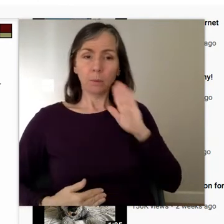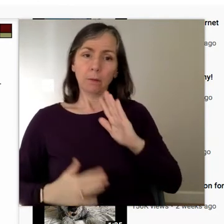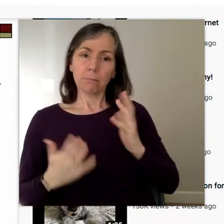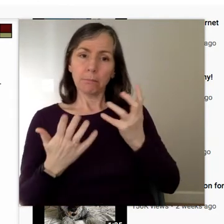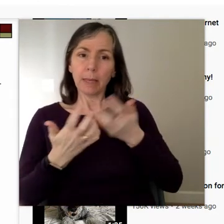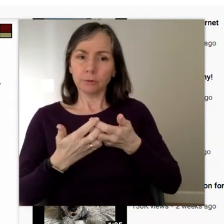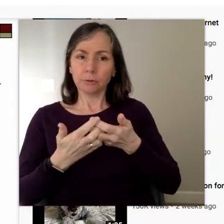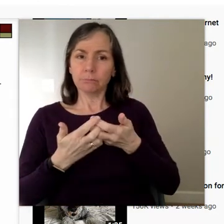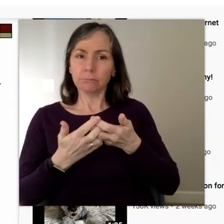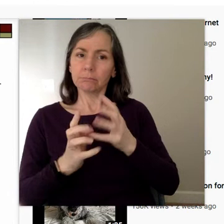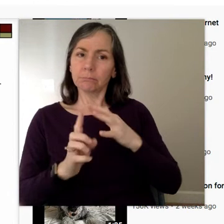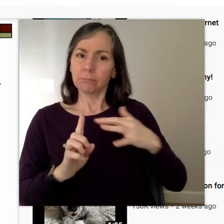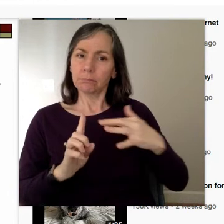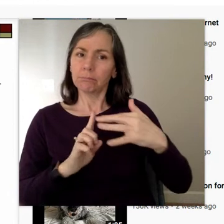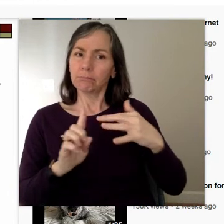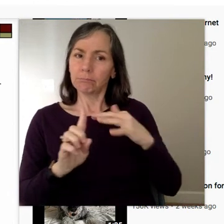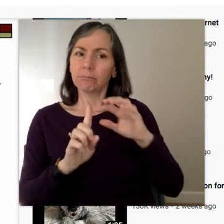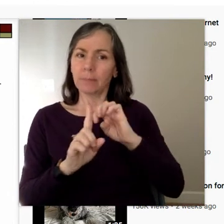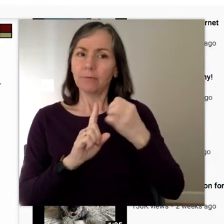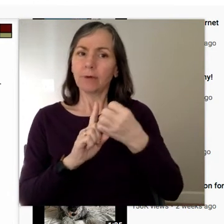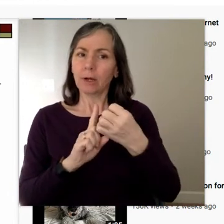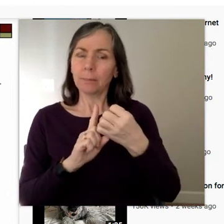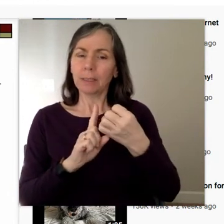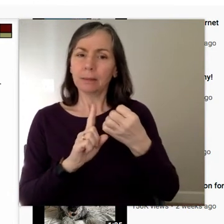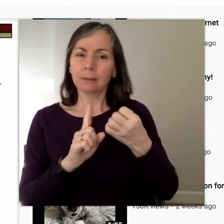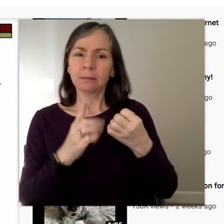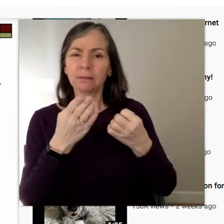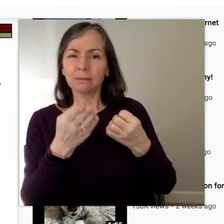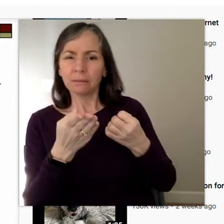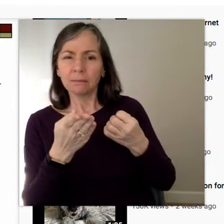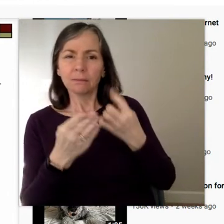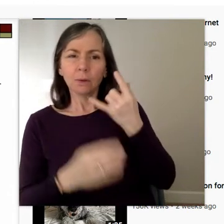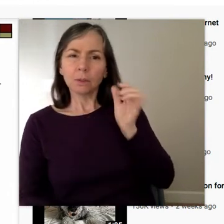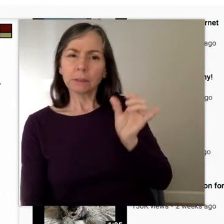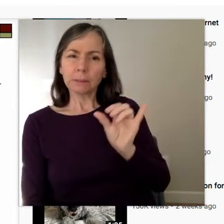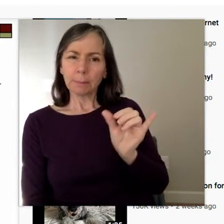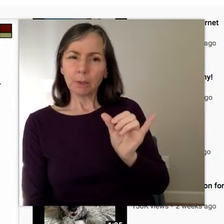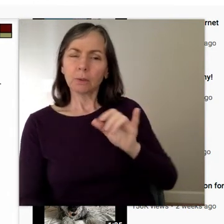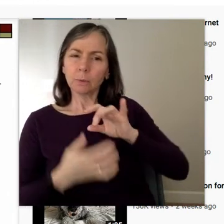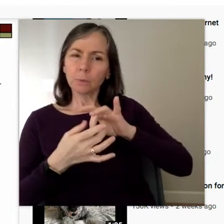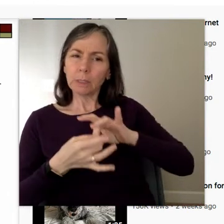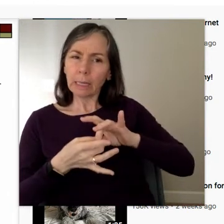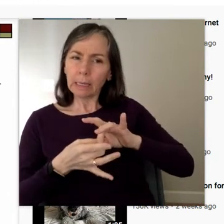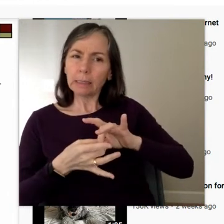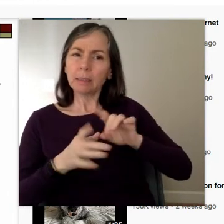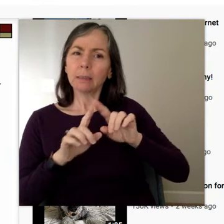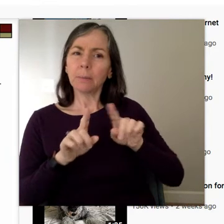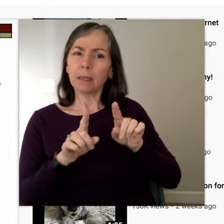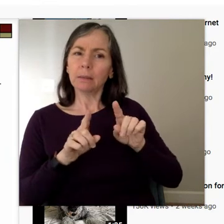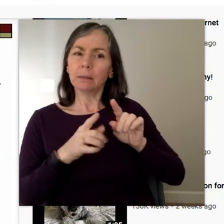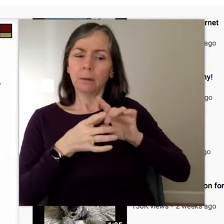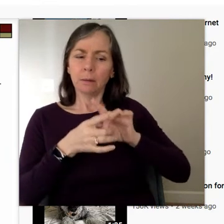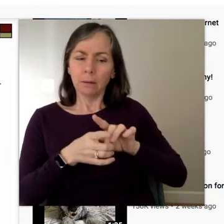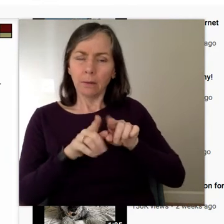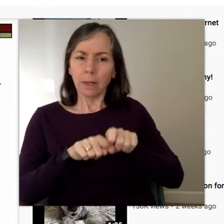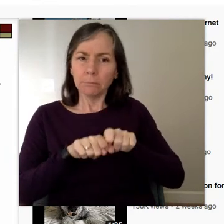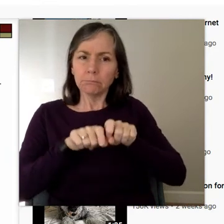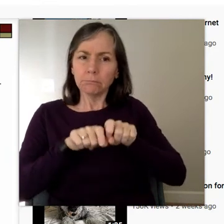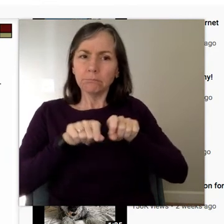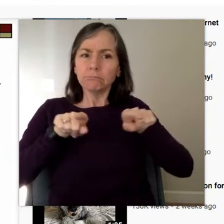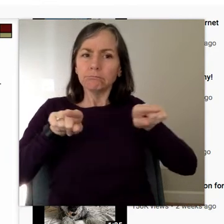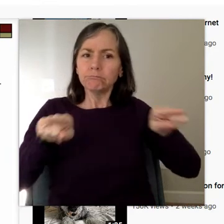So they look like each other, they're related, but they live in different areas. That's the